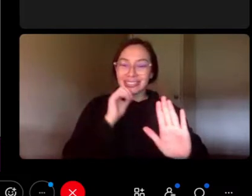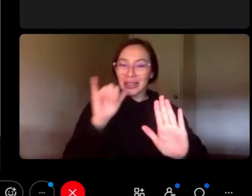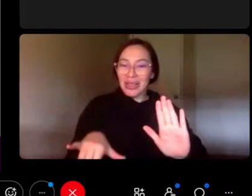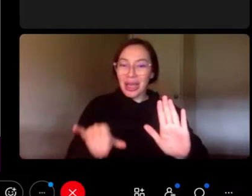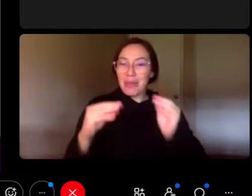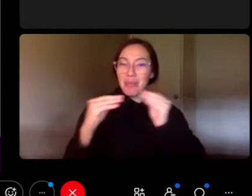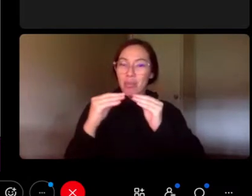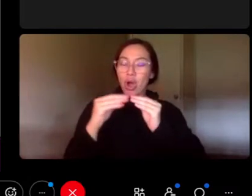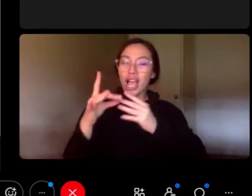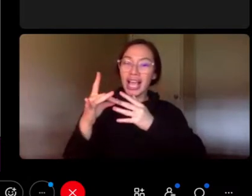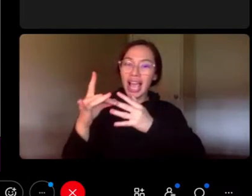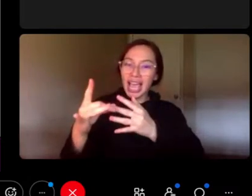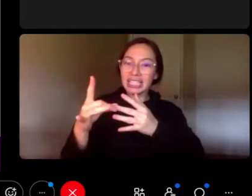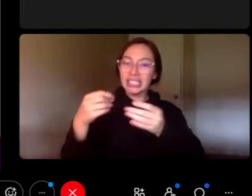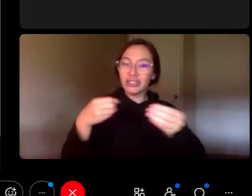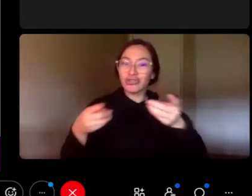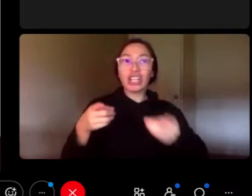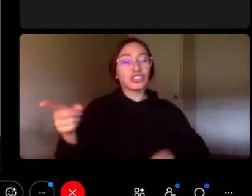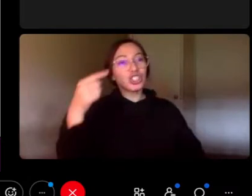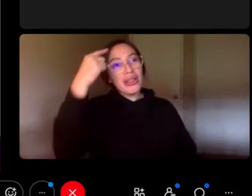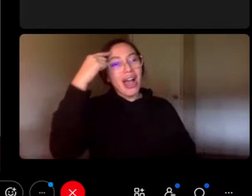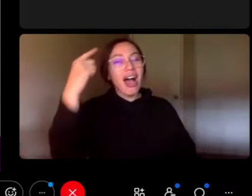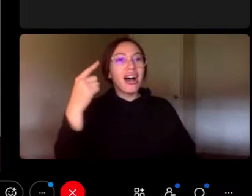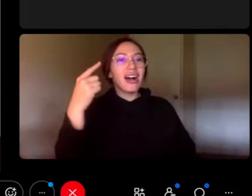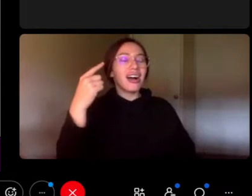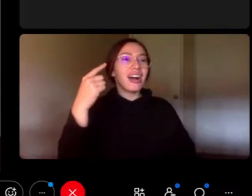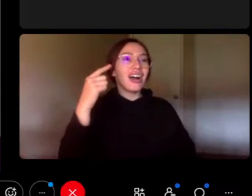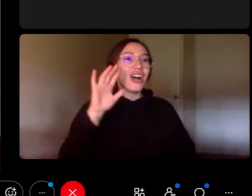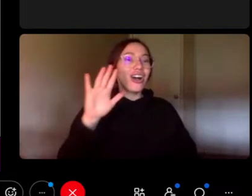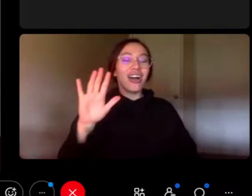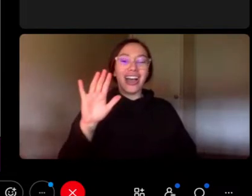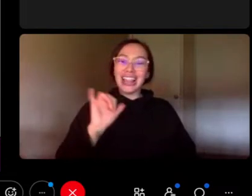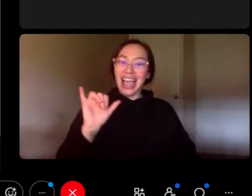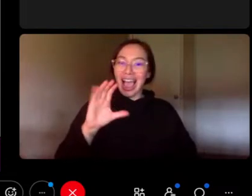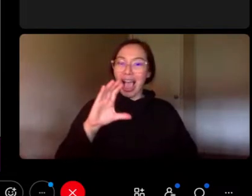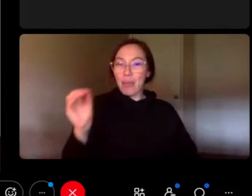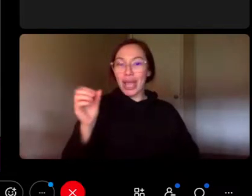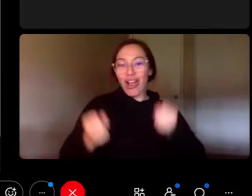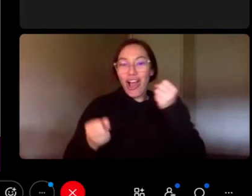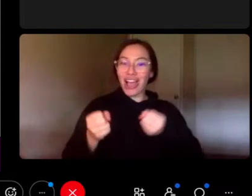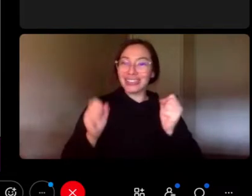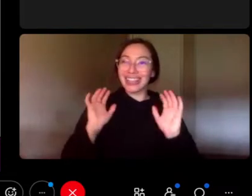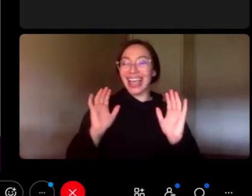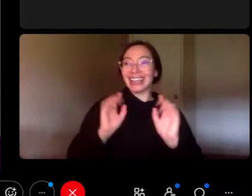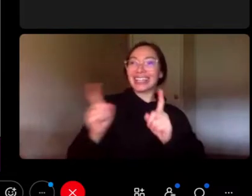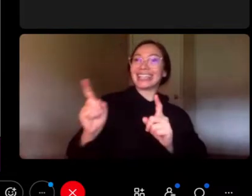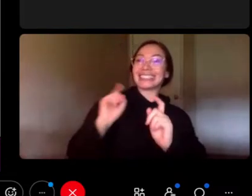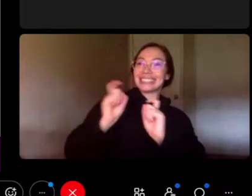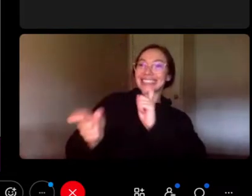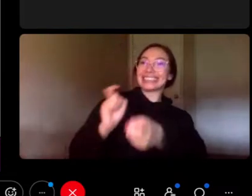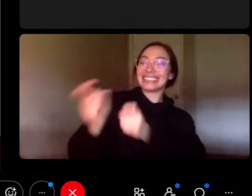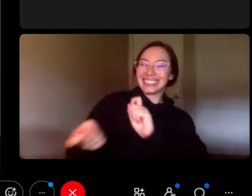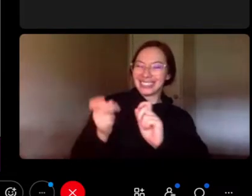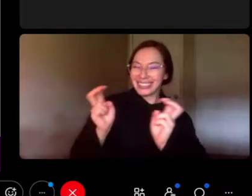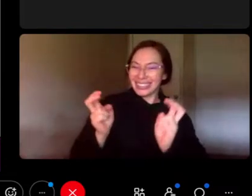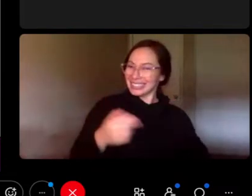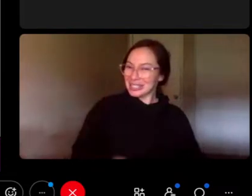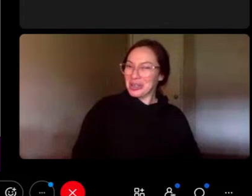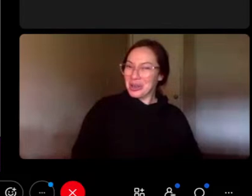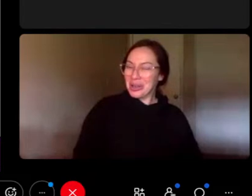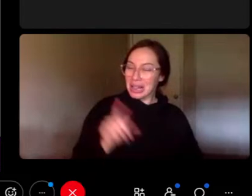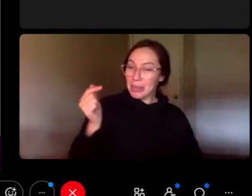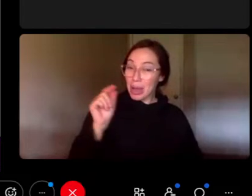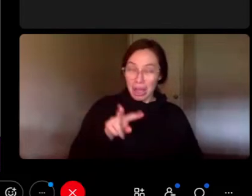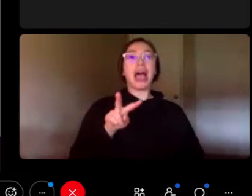more guidance and direction. She really thought it was like a company car kind of job. So she had a little bit of a